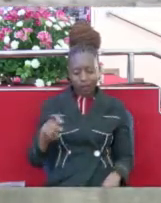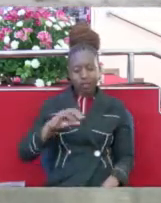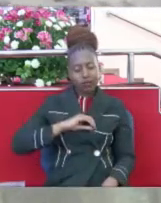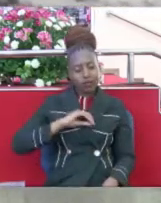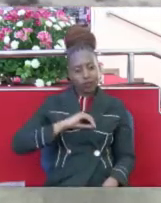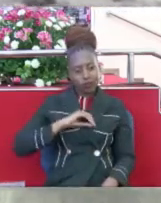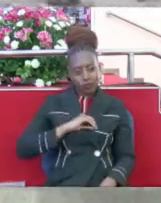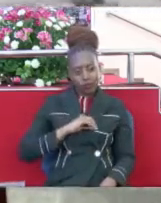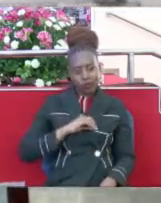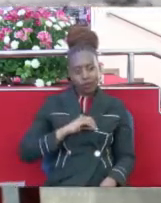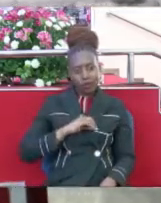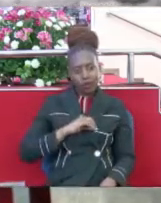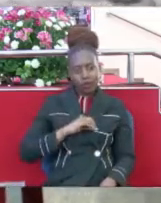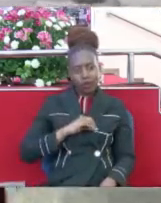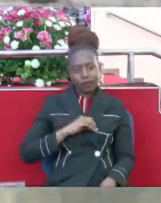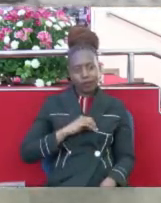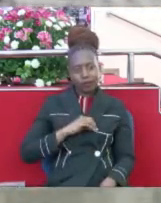Grounds in our children's lives.